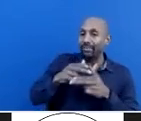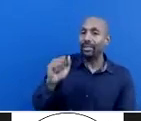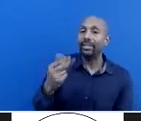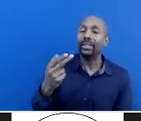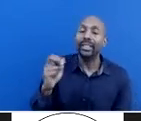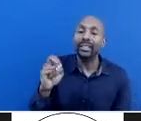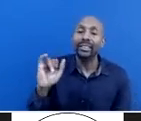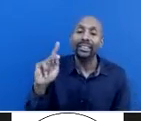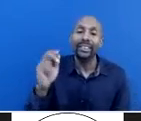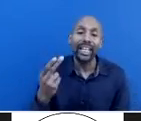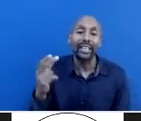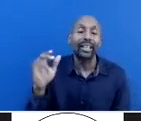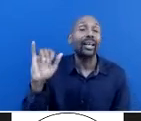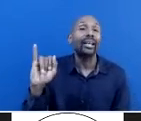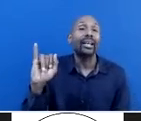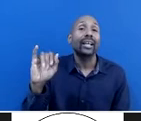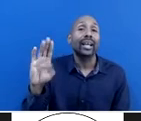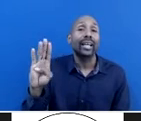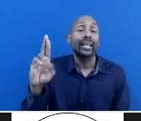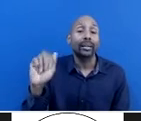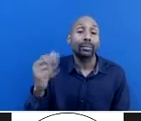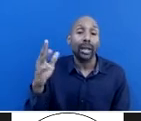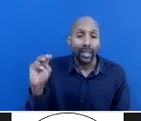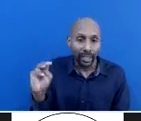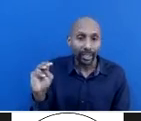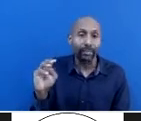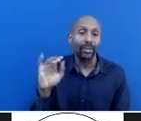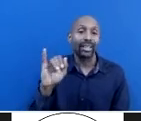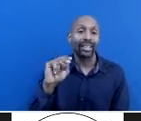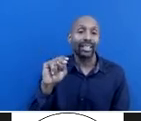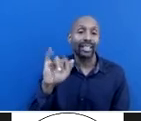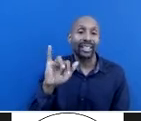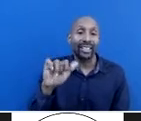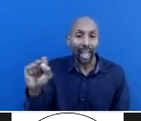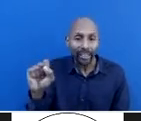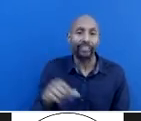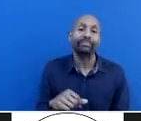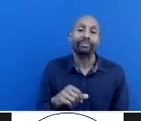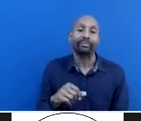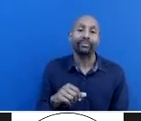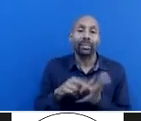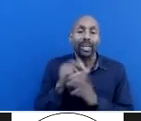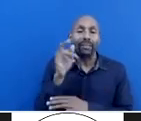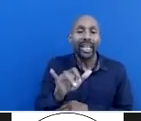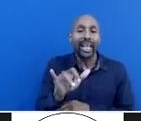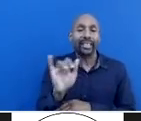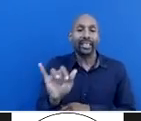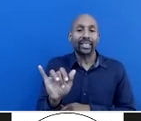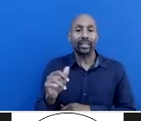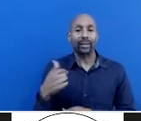one another. And then Sheikh Ibrahim Yas went on to say, how can a people